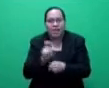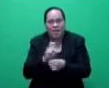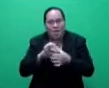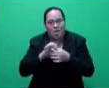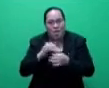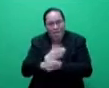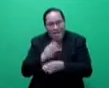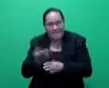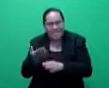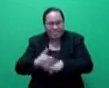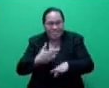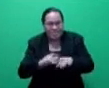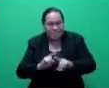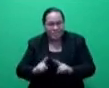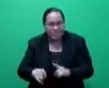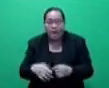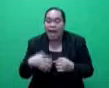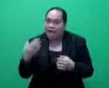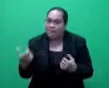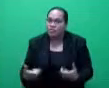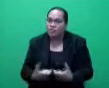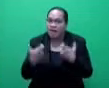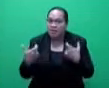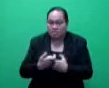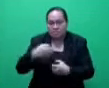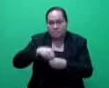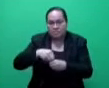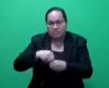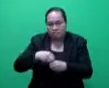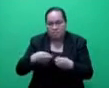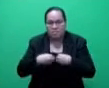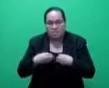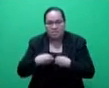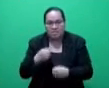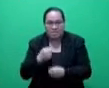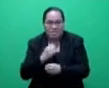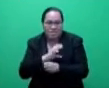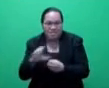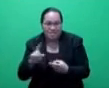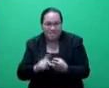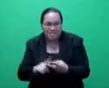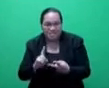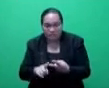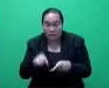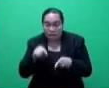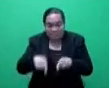of challenges faced Fijian businesses, challenges that these reforms have tackled